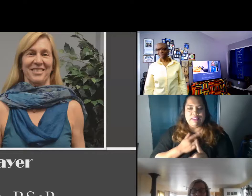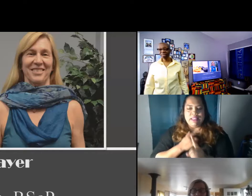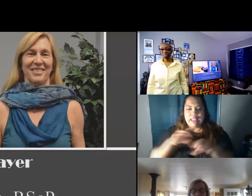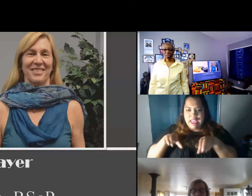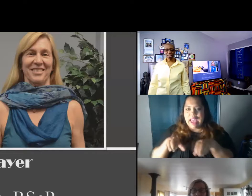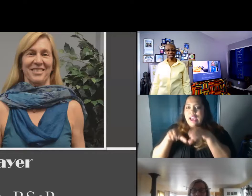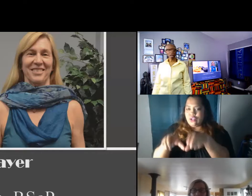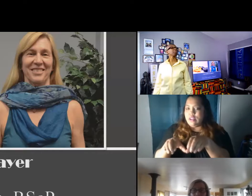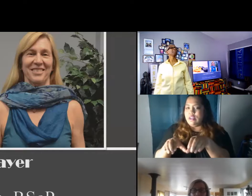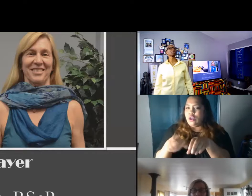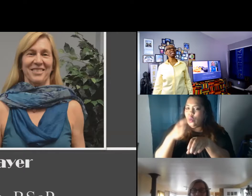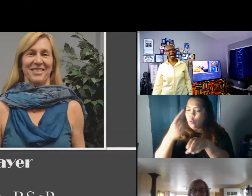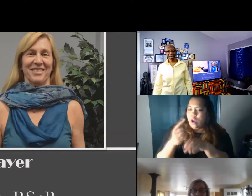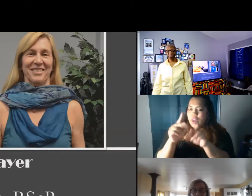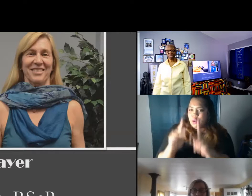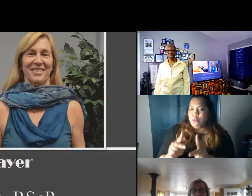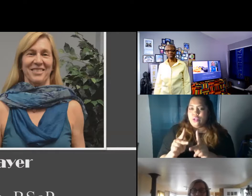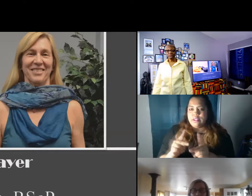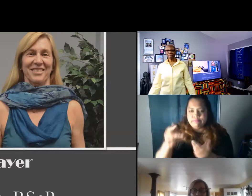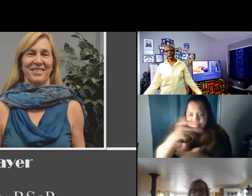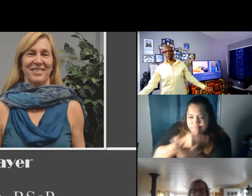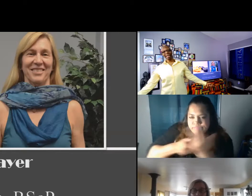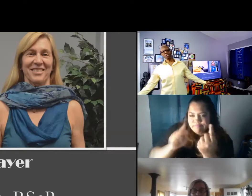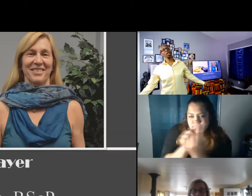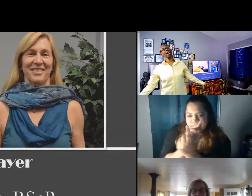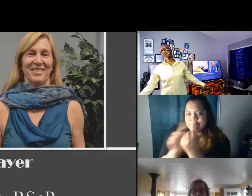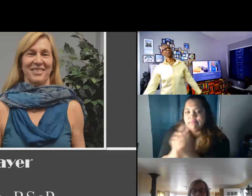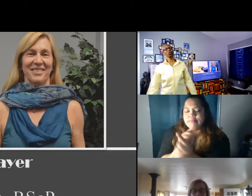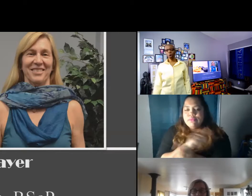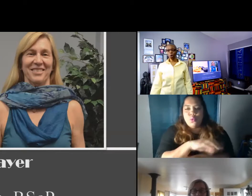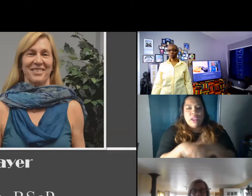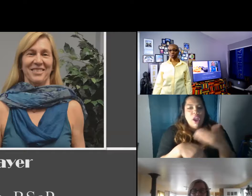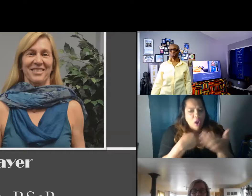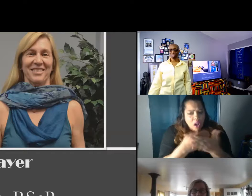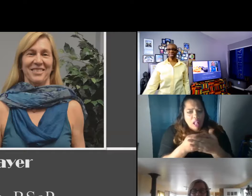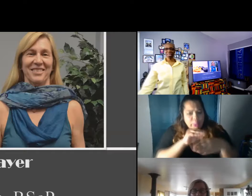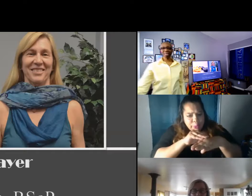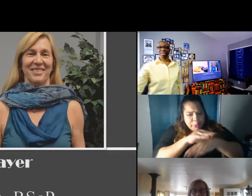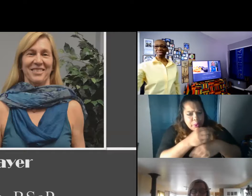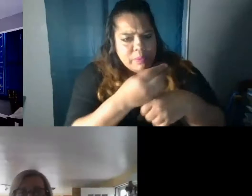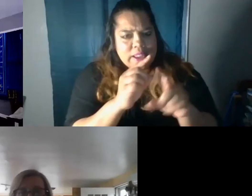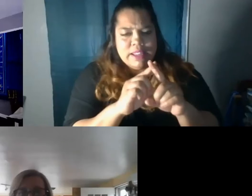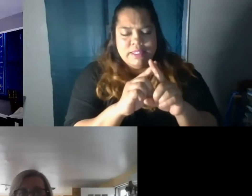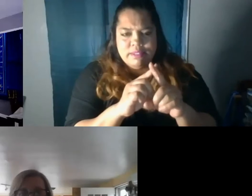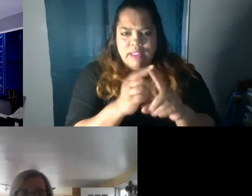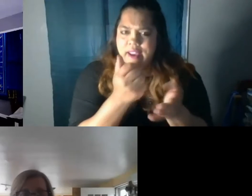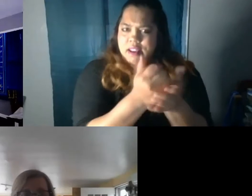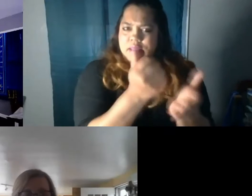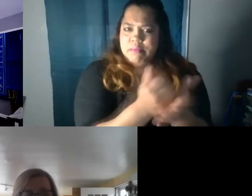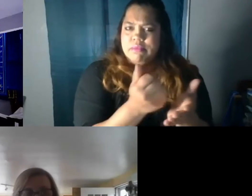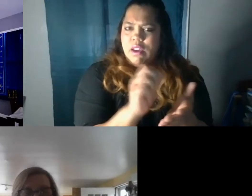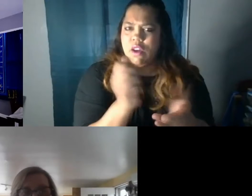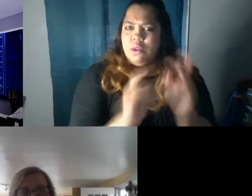all make a difference in other people's lives. May our light shine for all to see. All